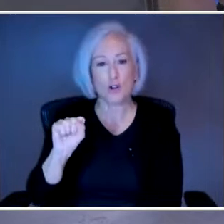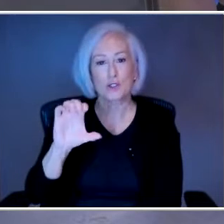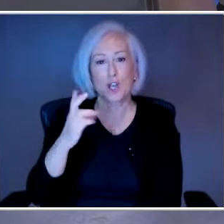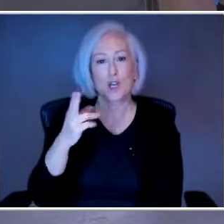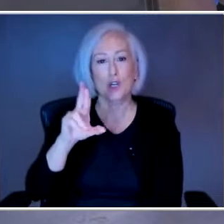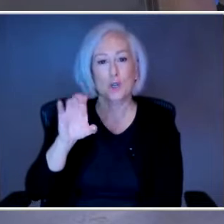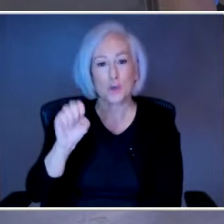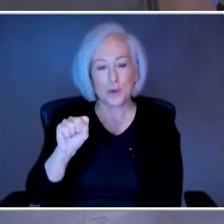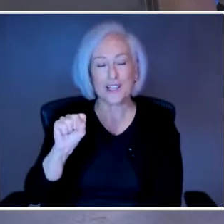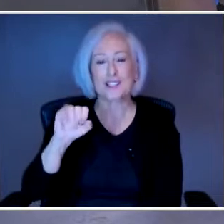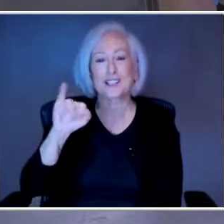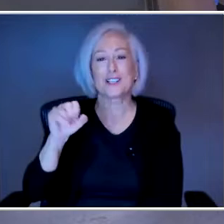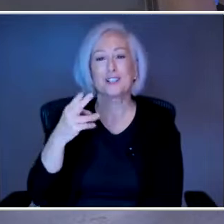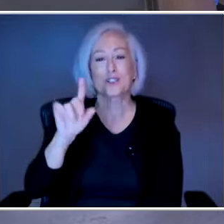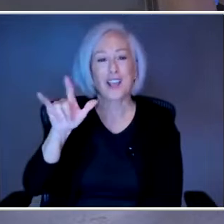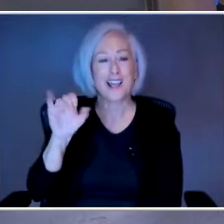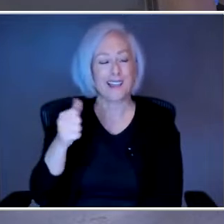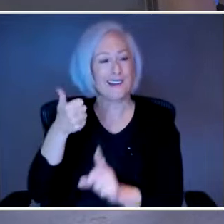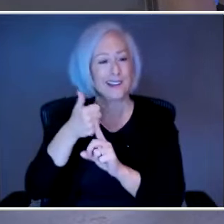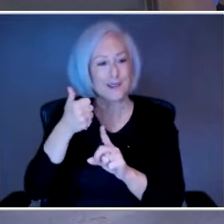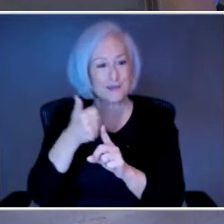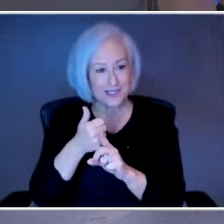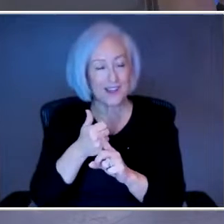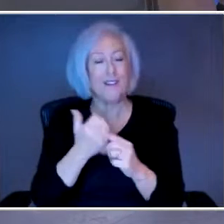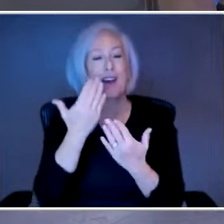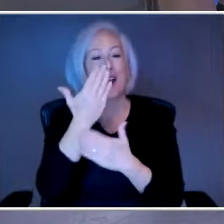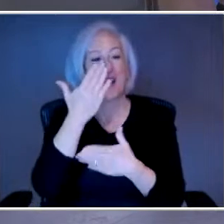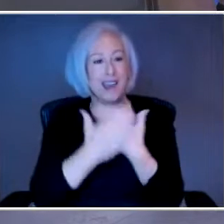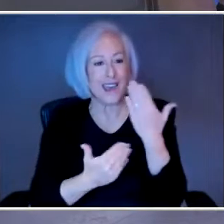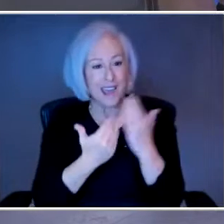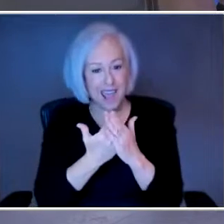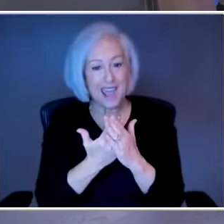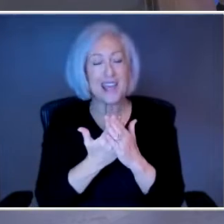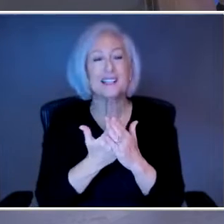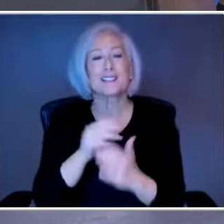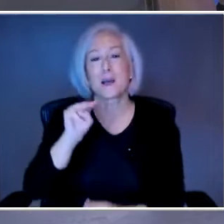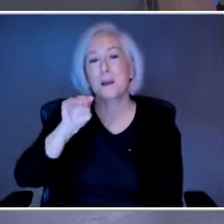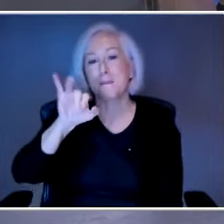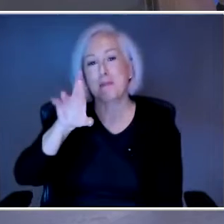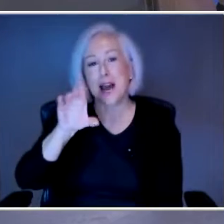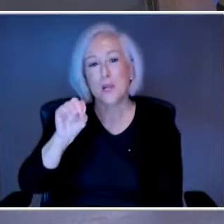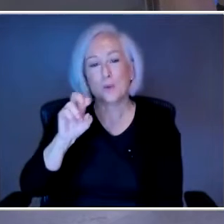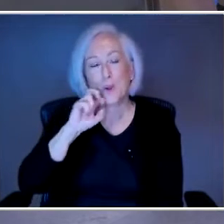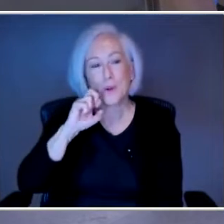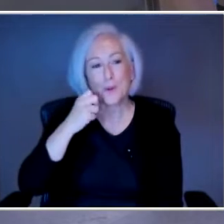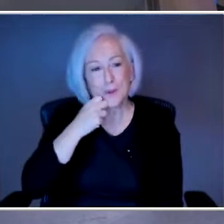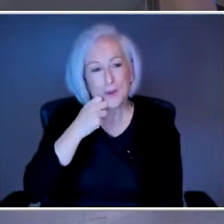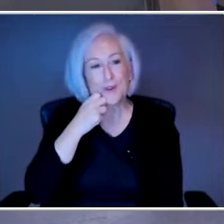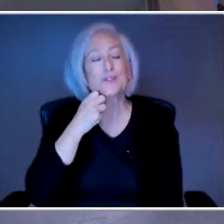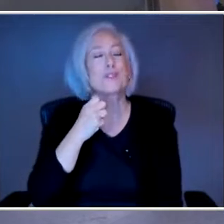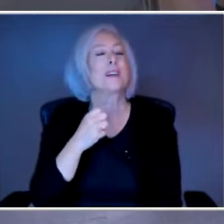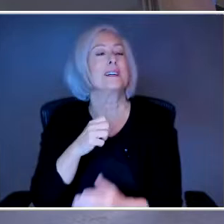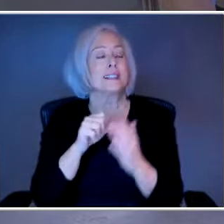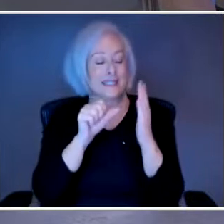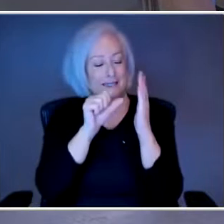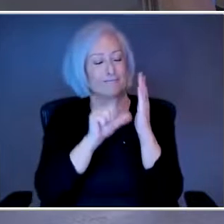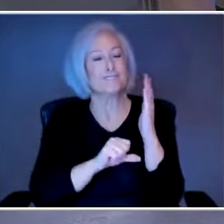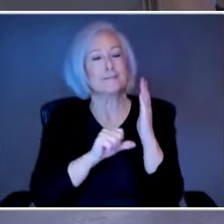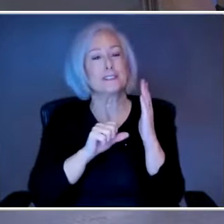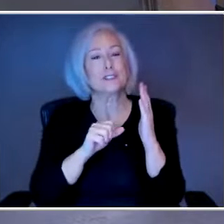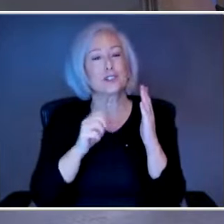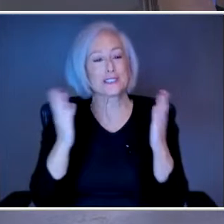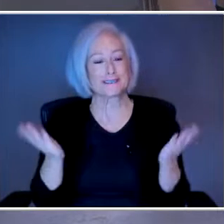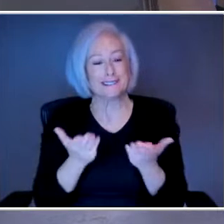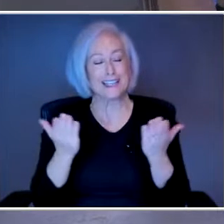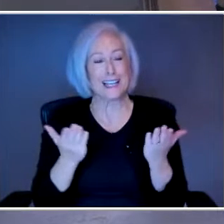and microsurgeon here at the University of Kansas Health System. How long has it been since you two have connected? Oh, it was about, what, 10 months ago?